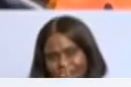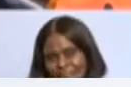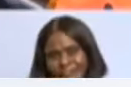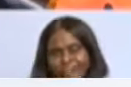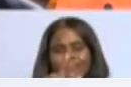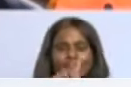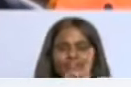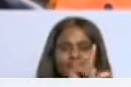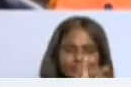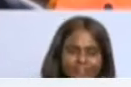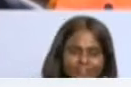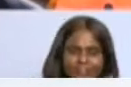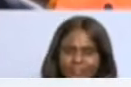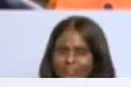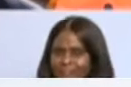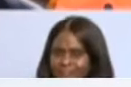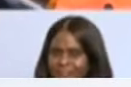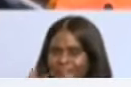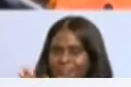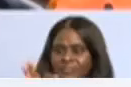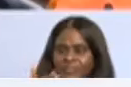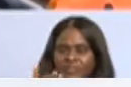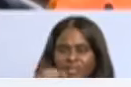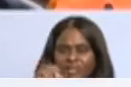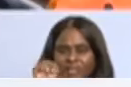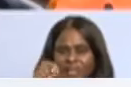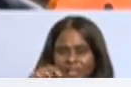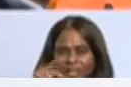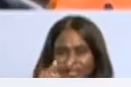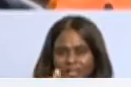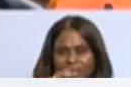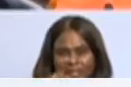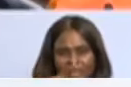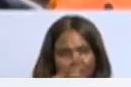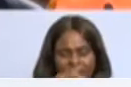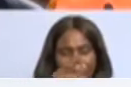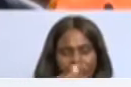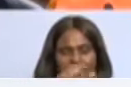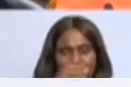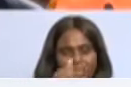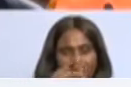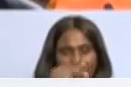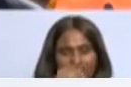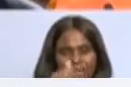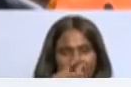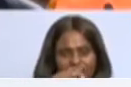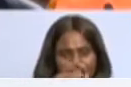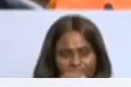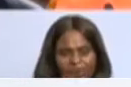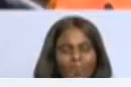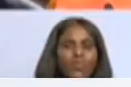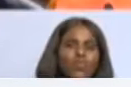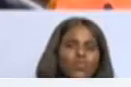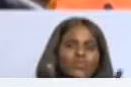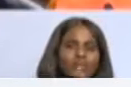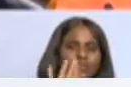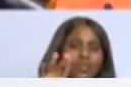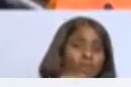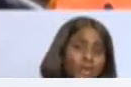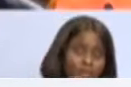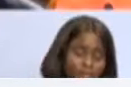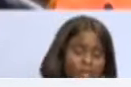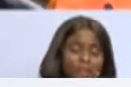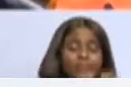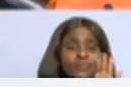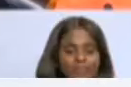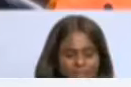Luansha via Fisenge Masangano Road. Lots of hard work is going in place. We